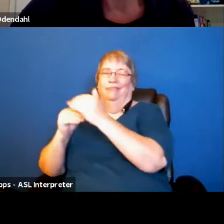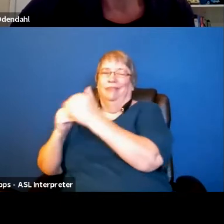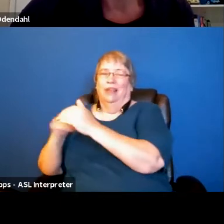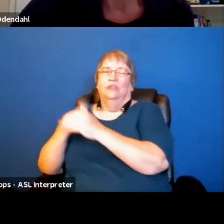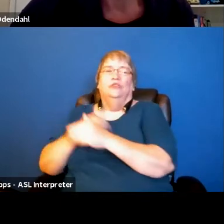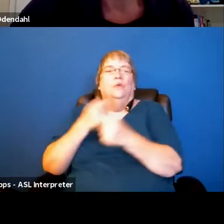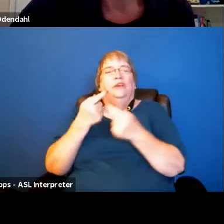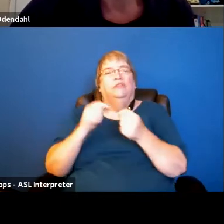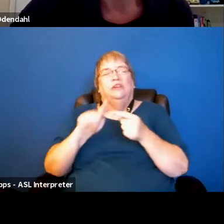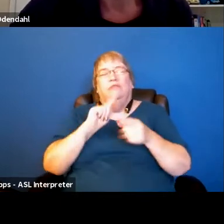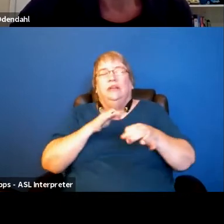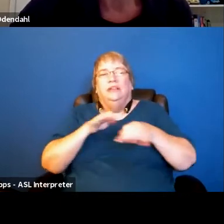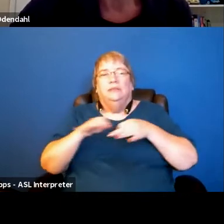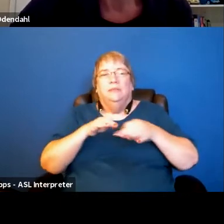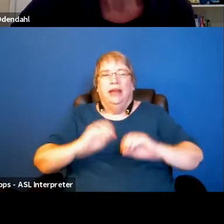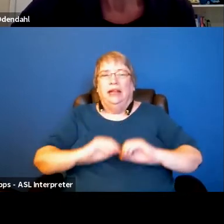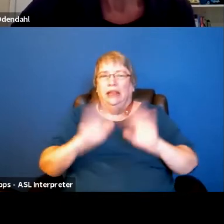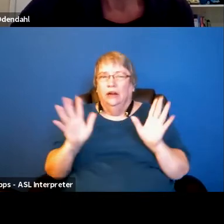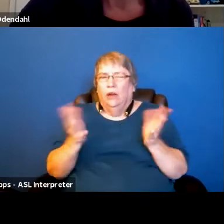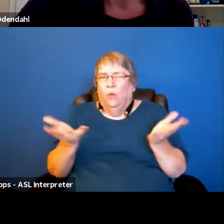those limitations are throughout the report itself.